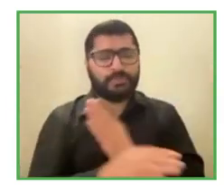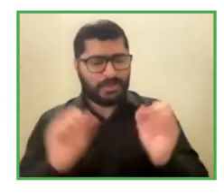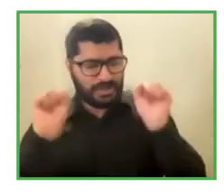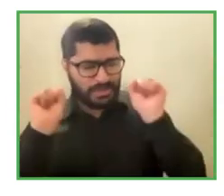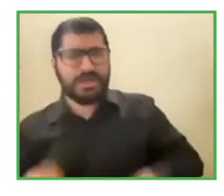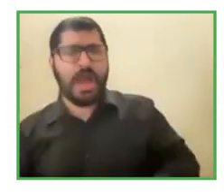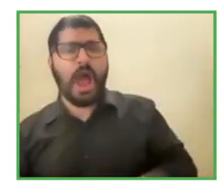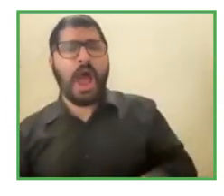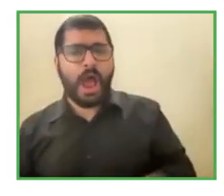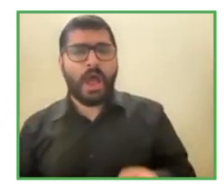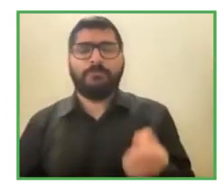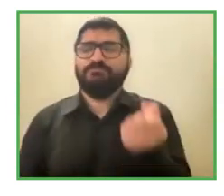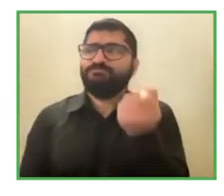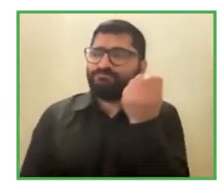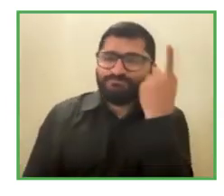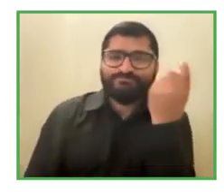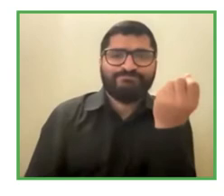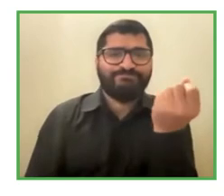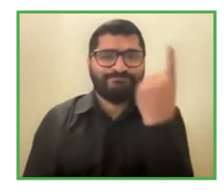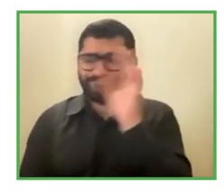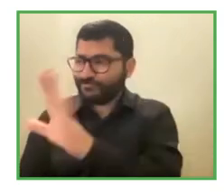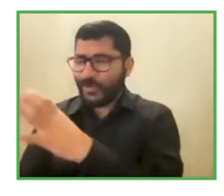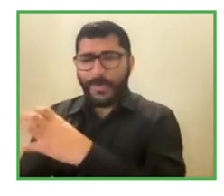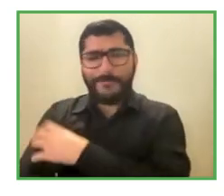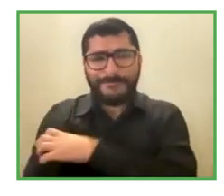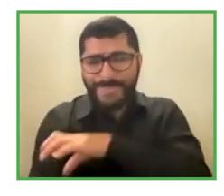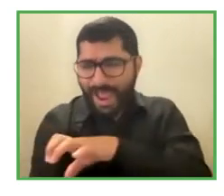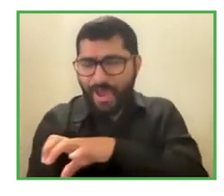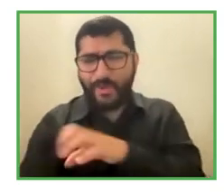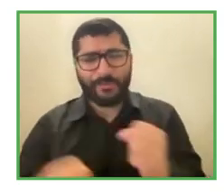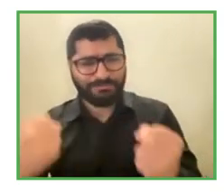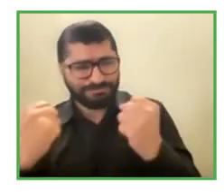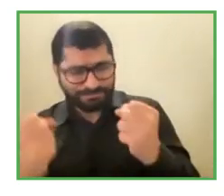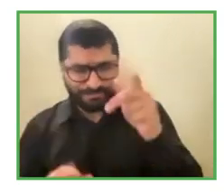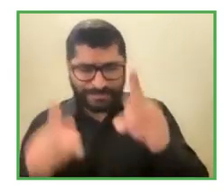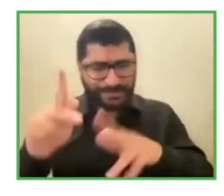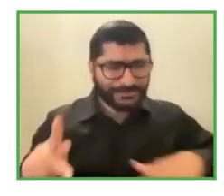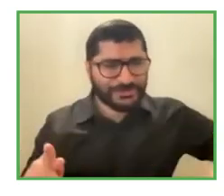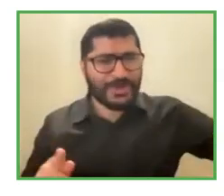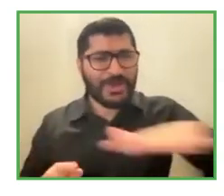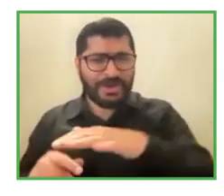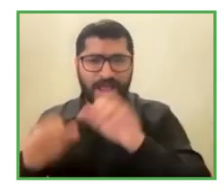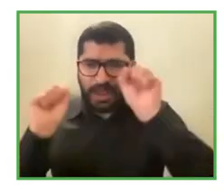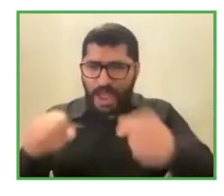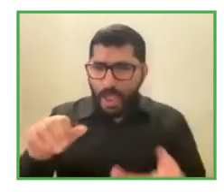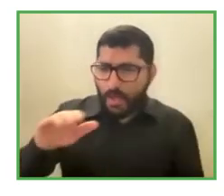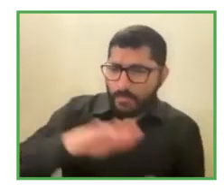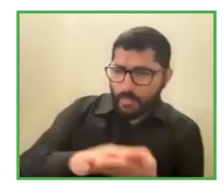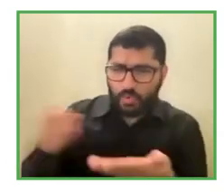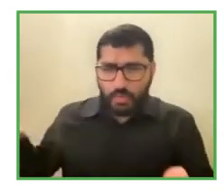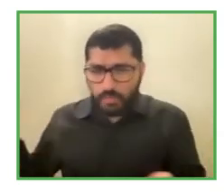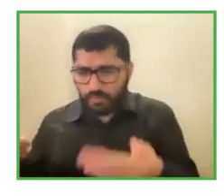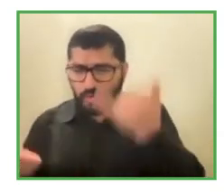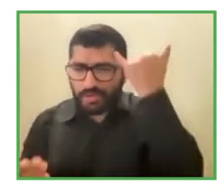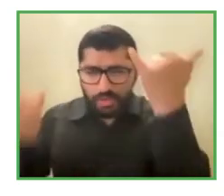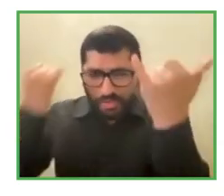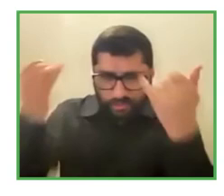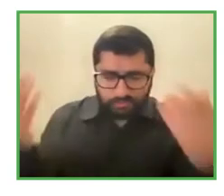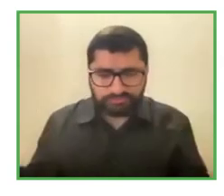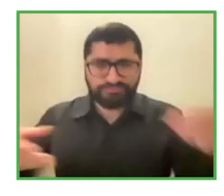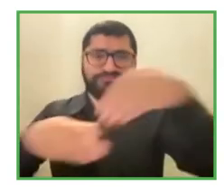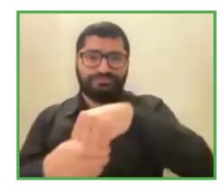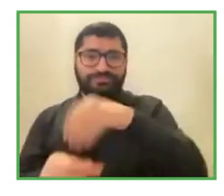we make companies understand the potential of candidates and people with disabilities,